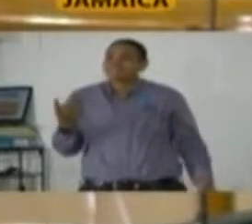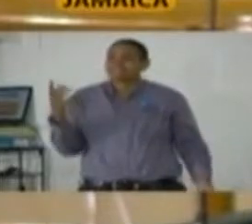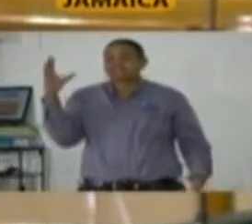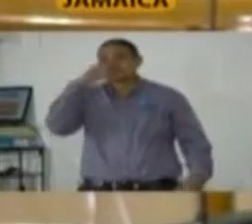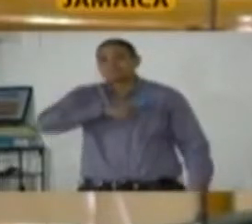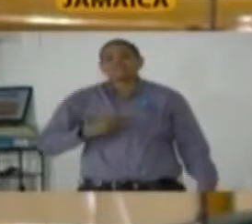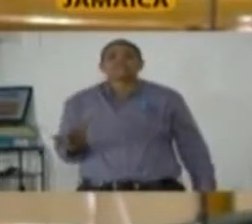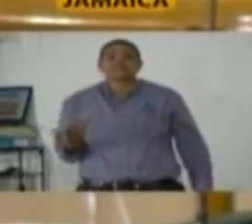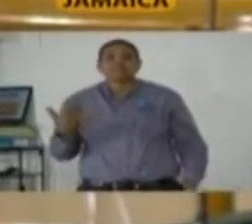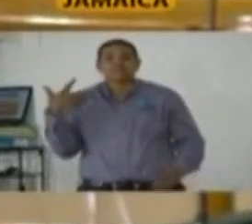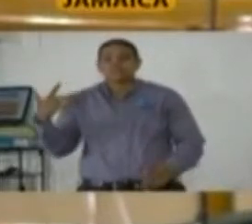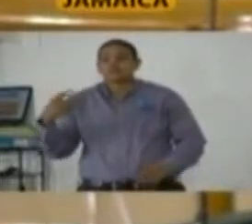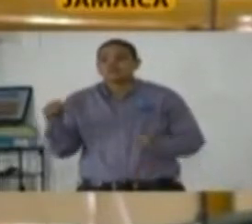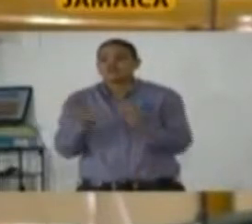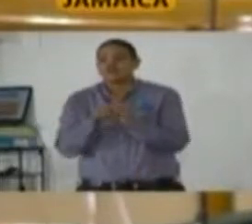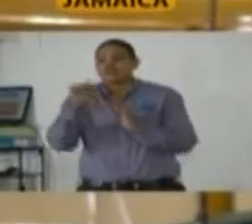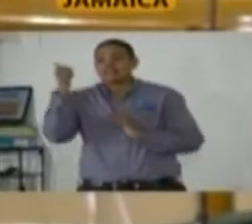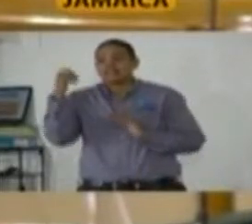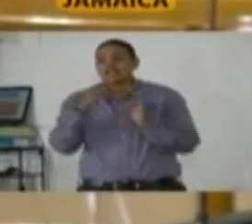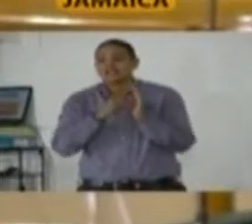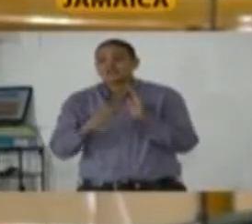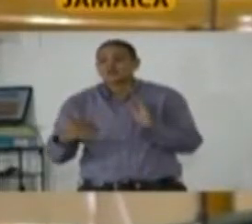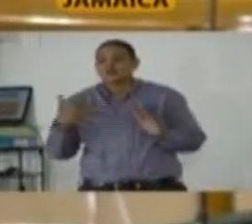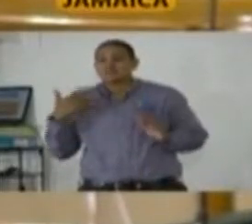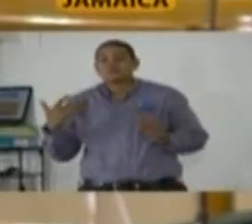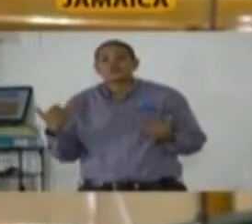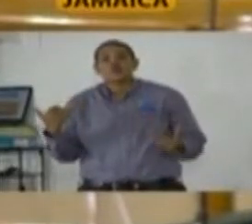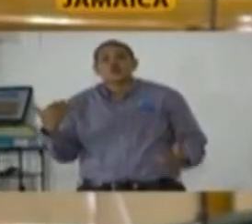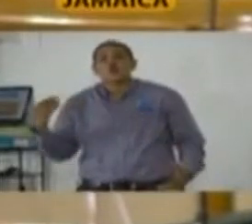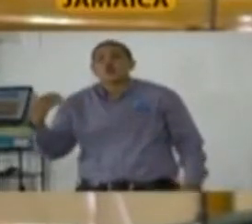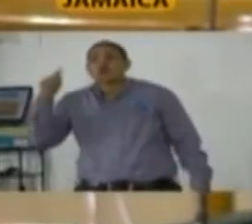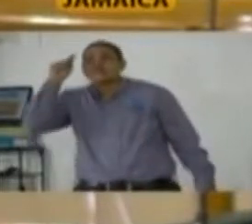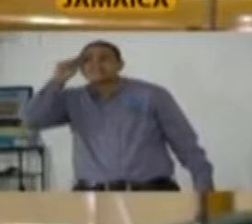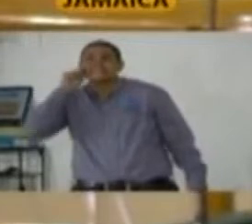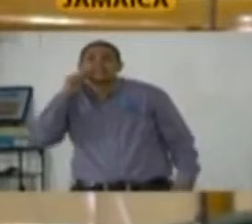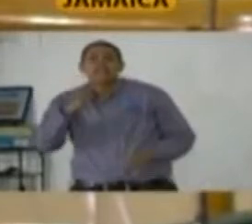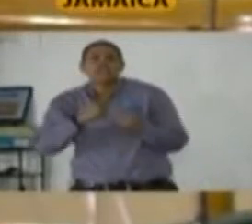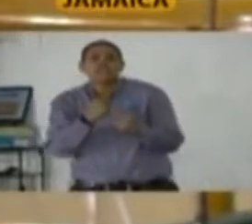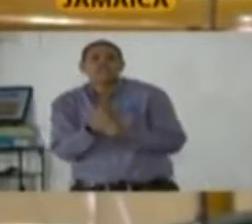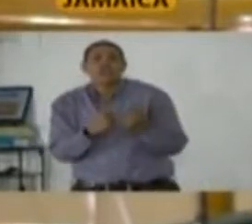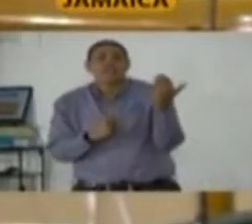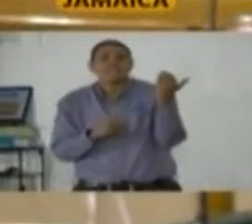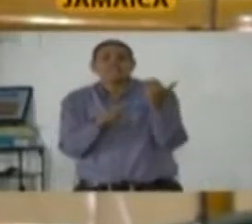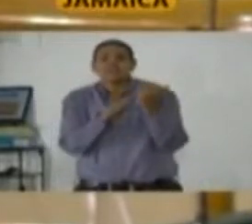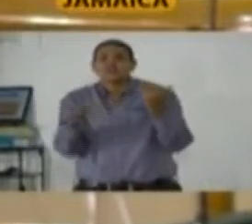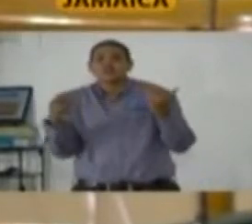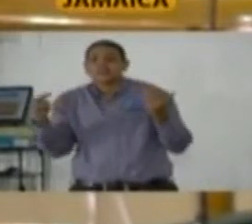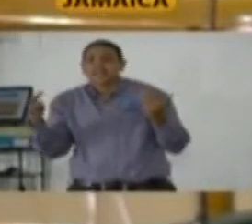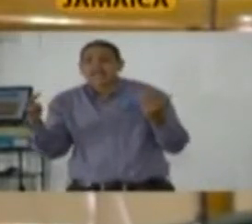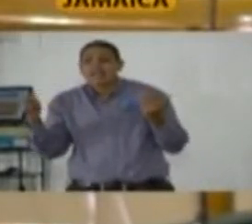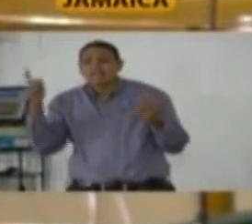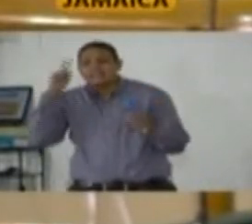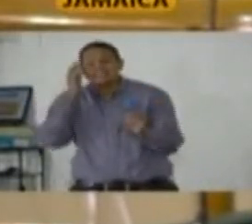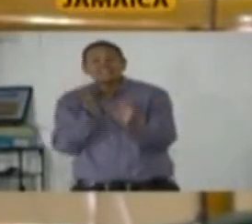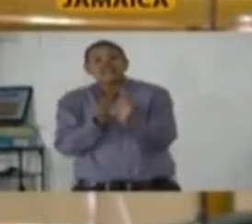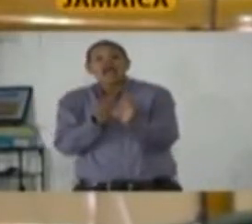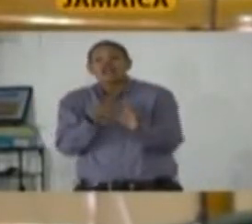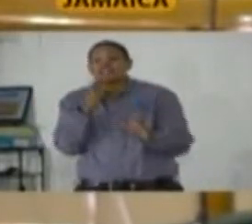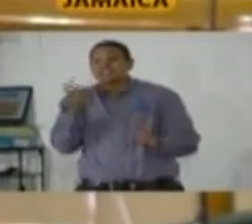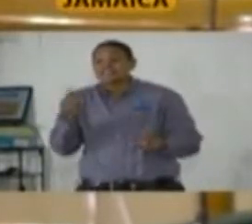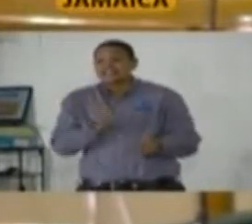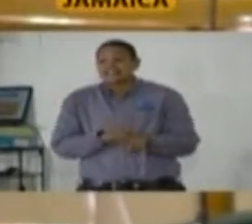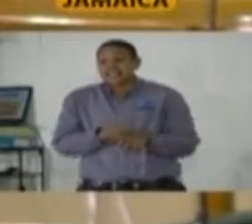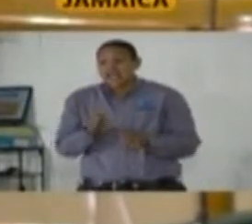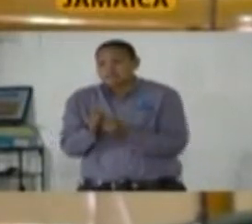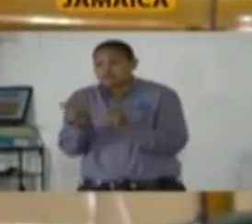10 student or fourth former is entering the teenage years, 15 to 17. Psychologists say this is a time of change for